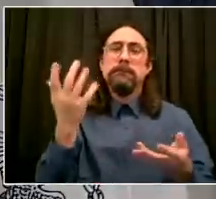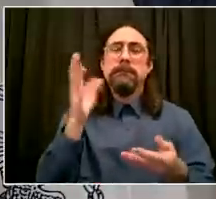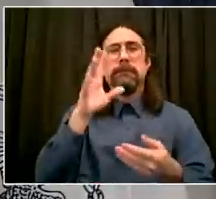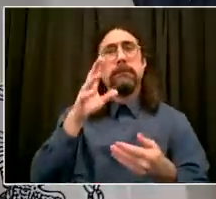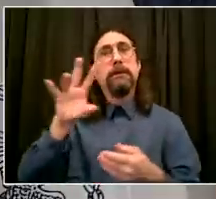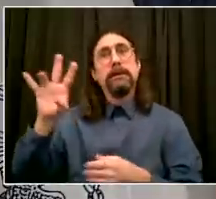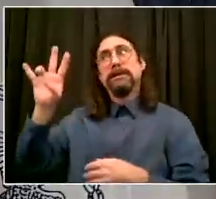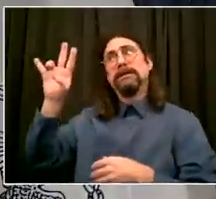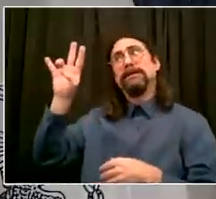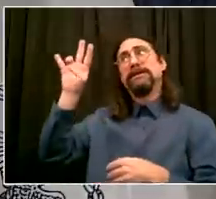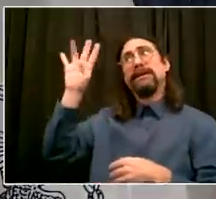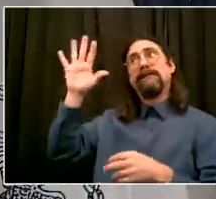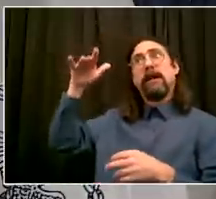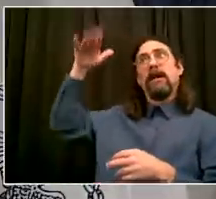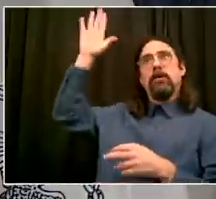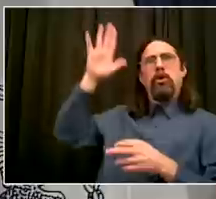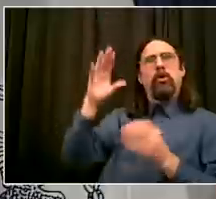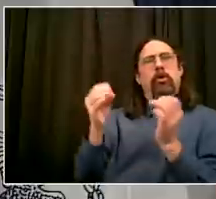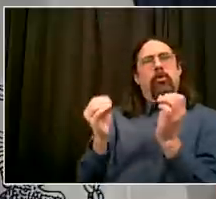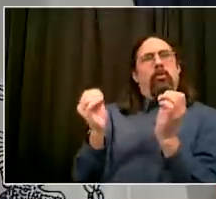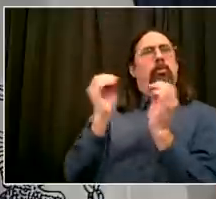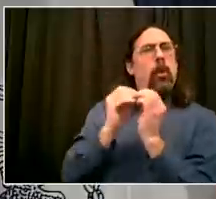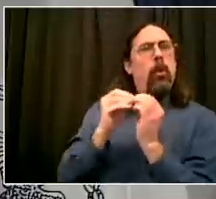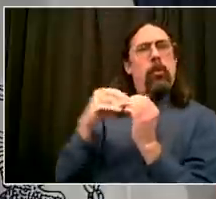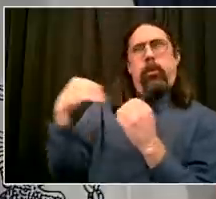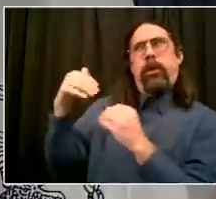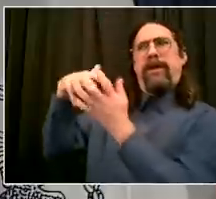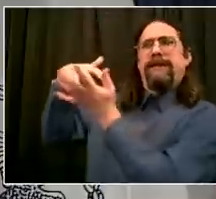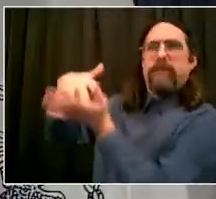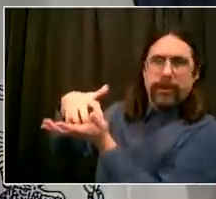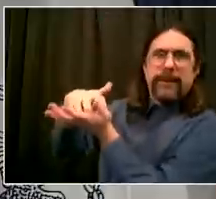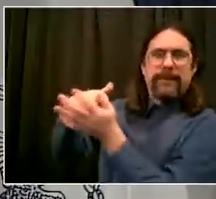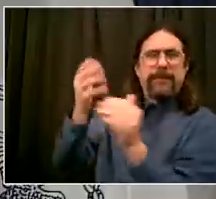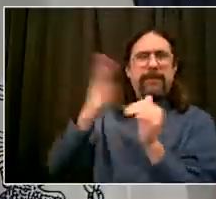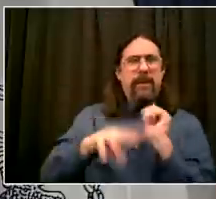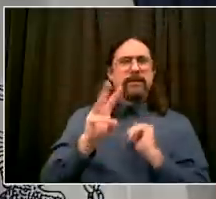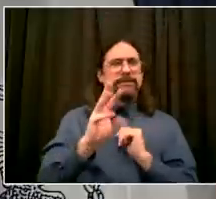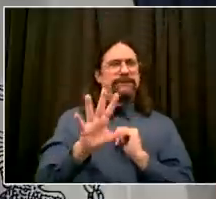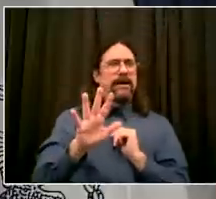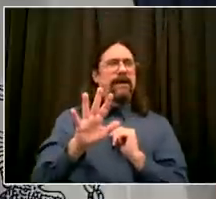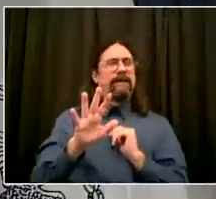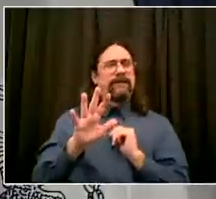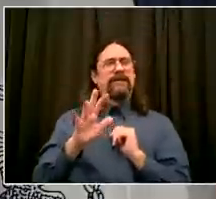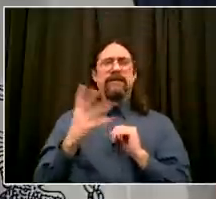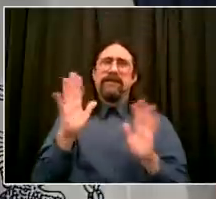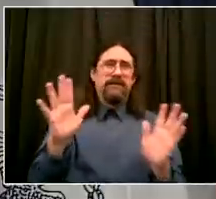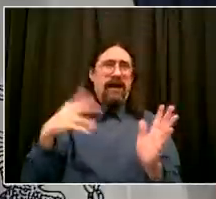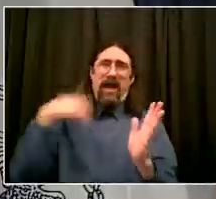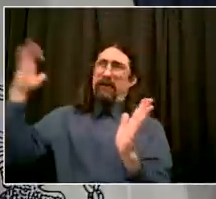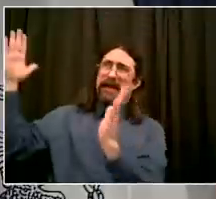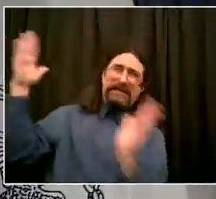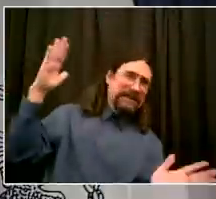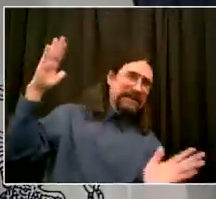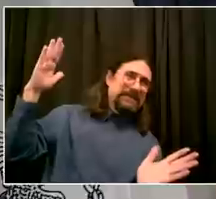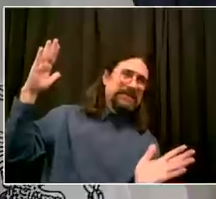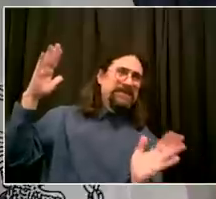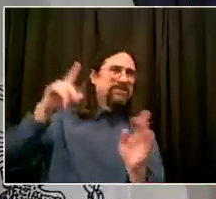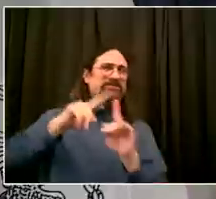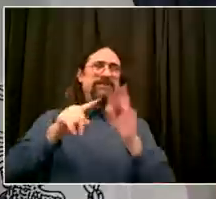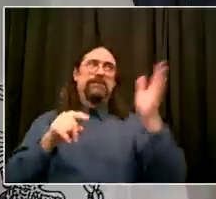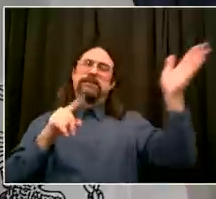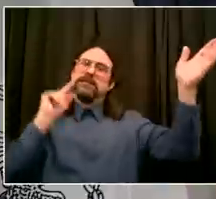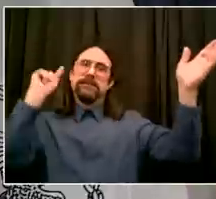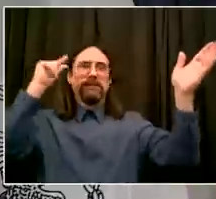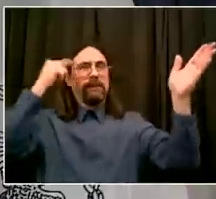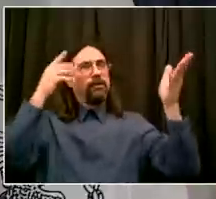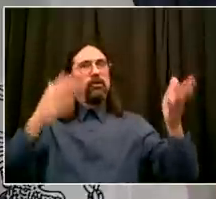understand it. We're concerned about people over 65, over 55. We're concerned about people with pre-existing conditions. All of these are areas of tremendous